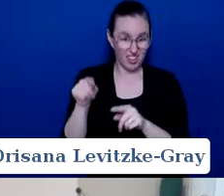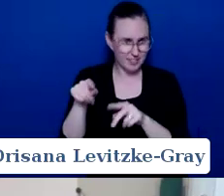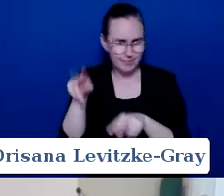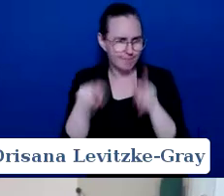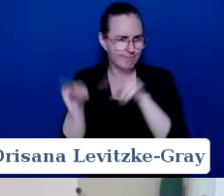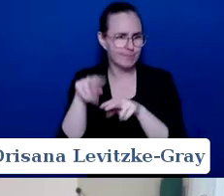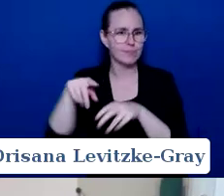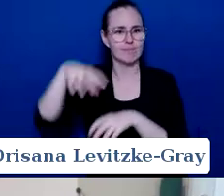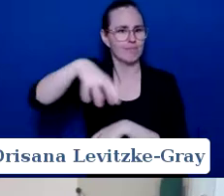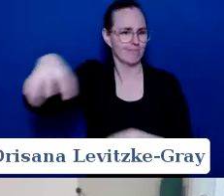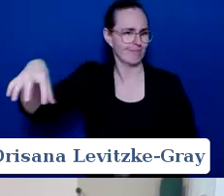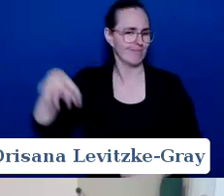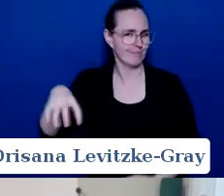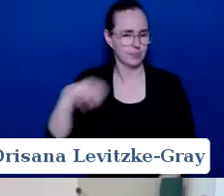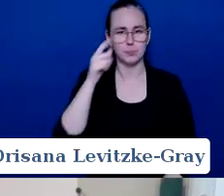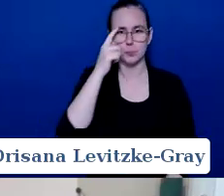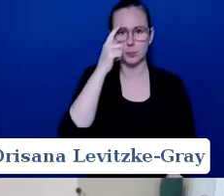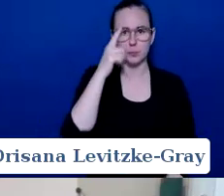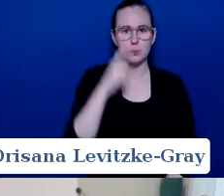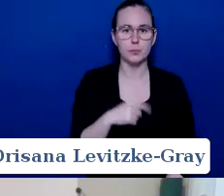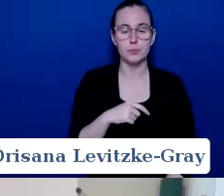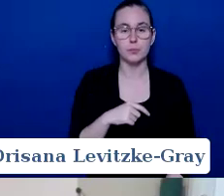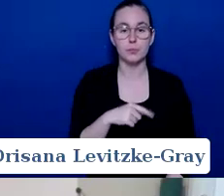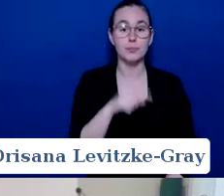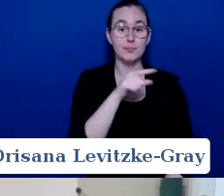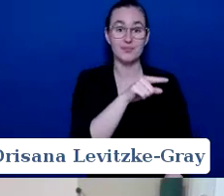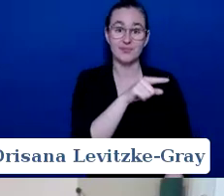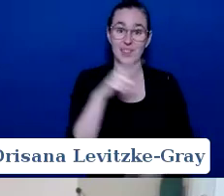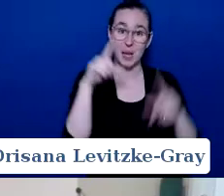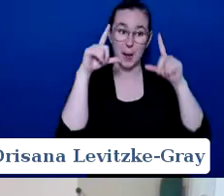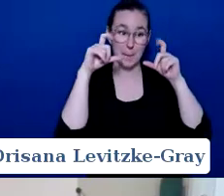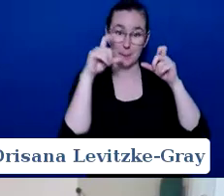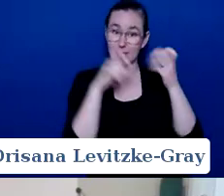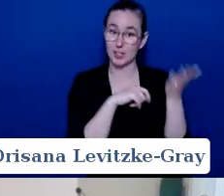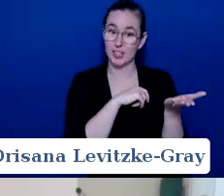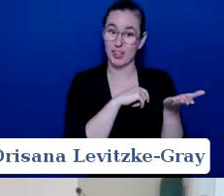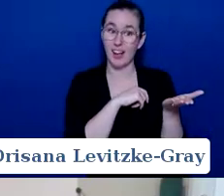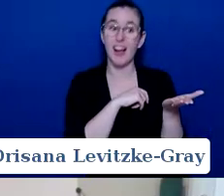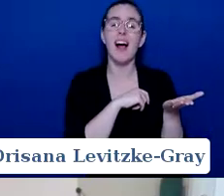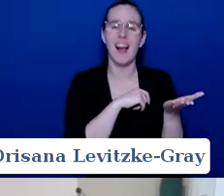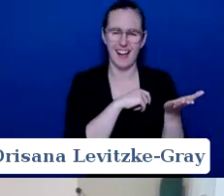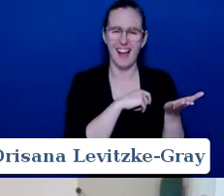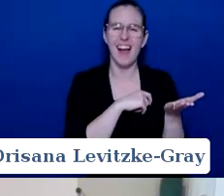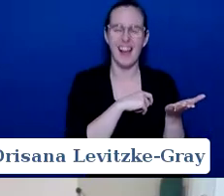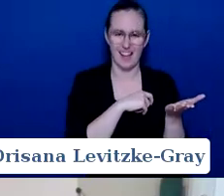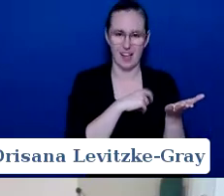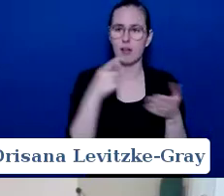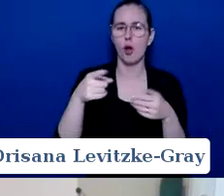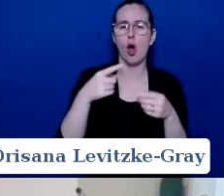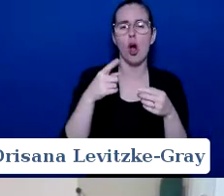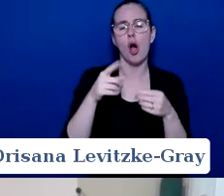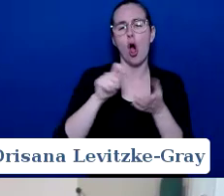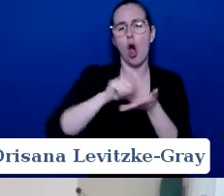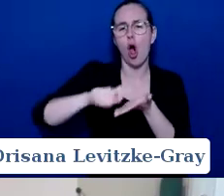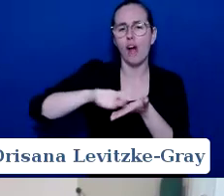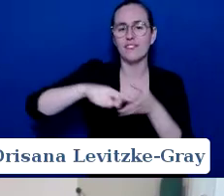not medical equipment. On the second photo, you can see how the committee is sitting and observing the applicant, the